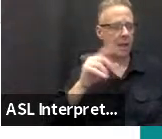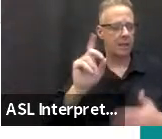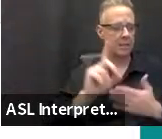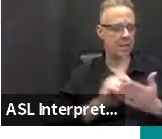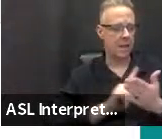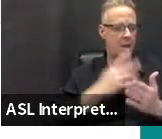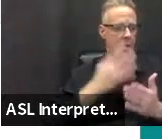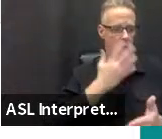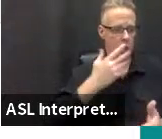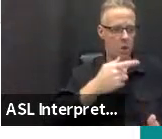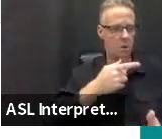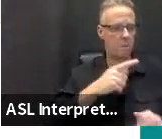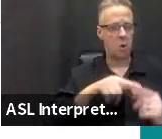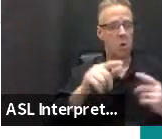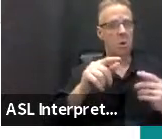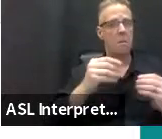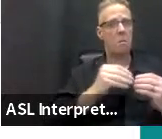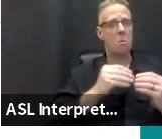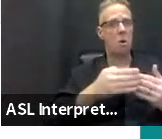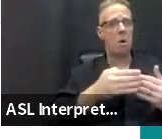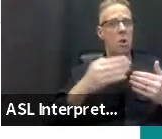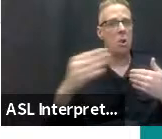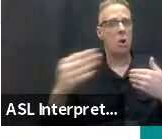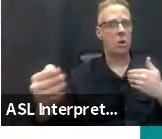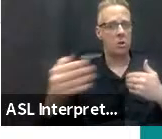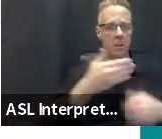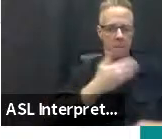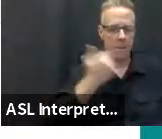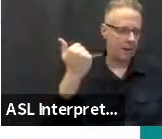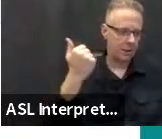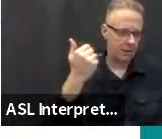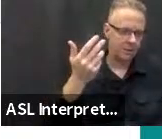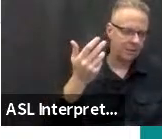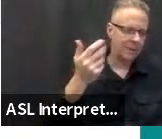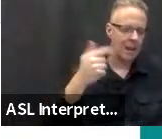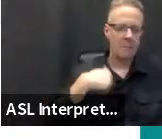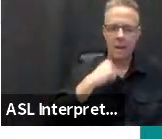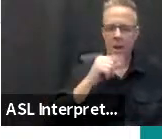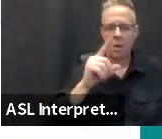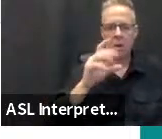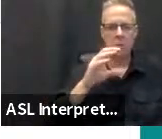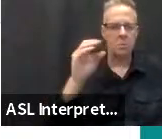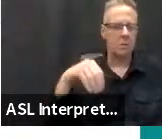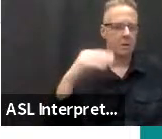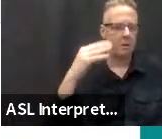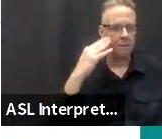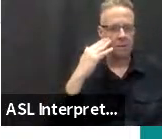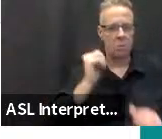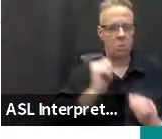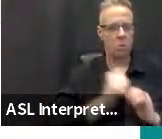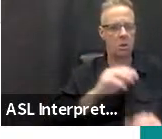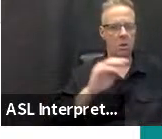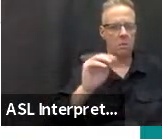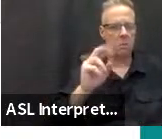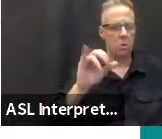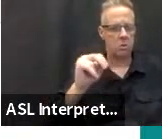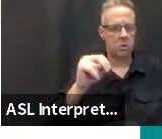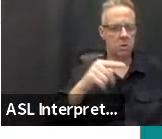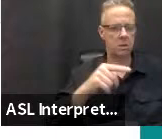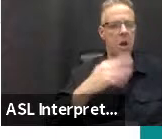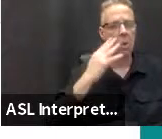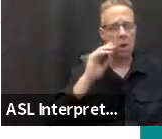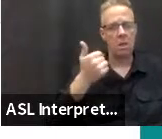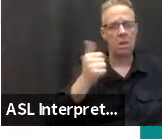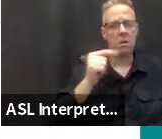design, but the larger we can make it, the better. I'm not 100% familiar with the Morrison, but there are other places